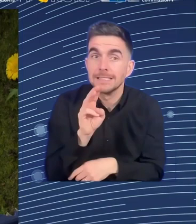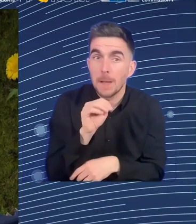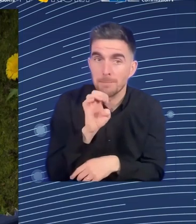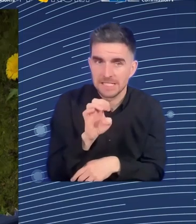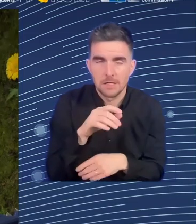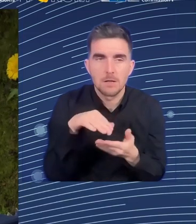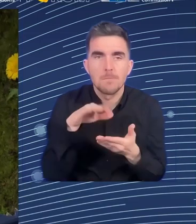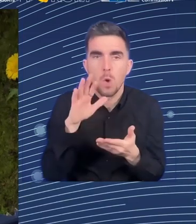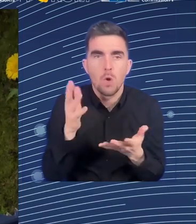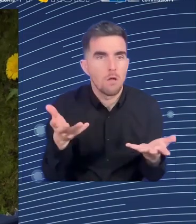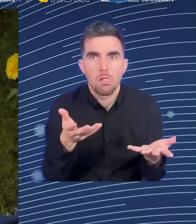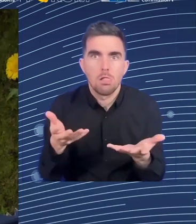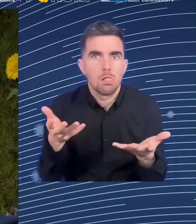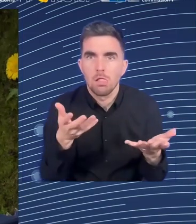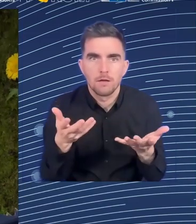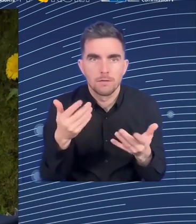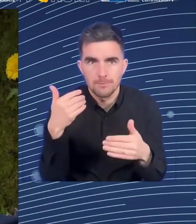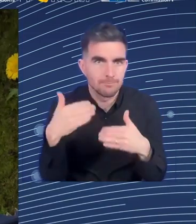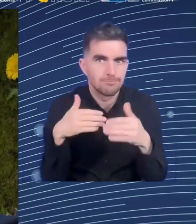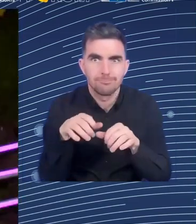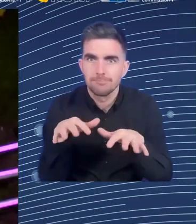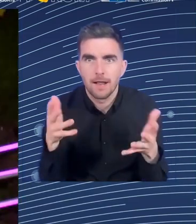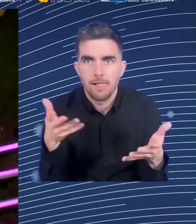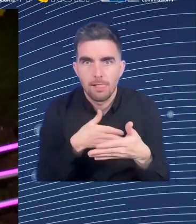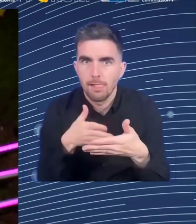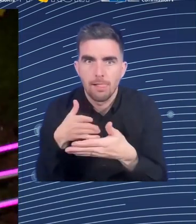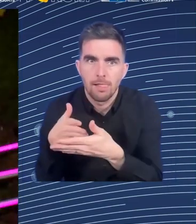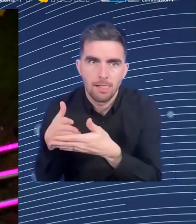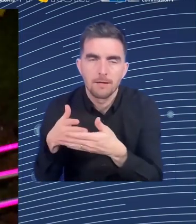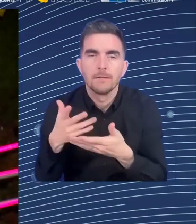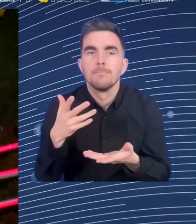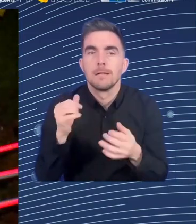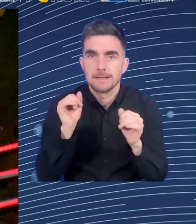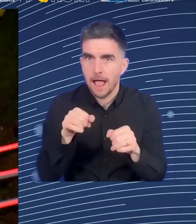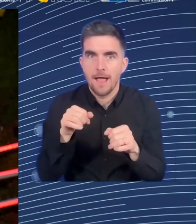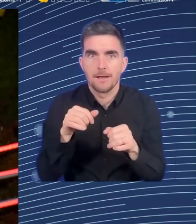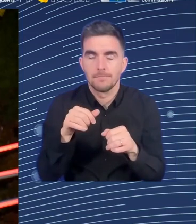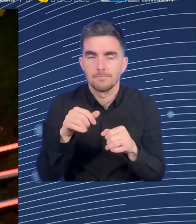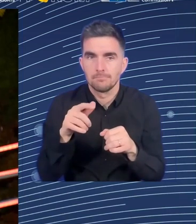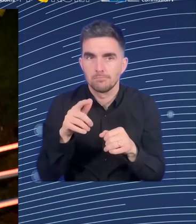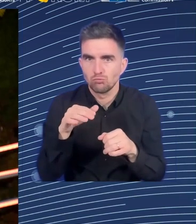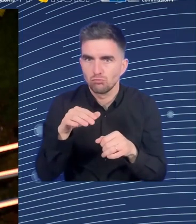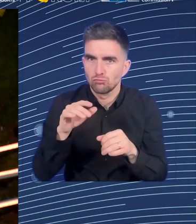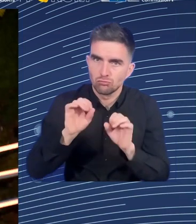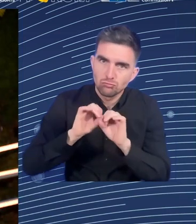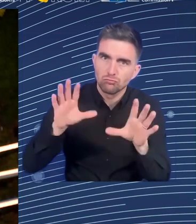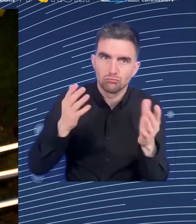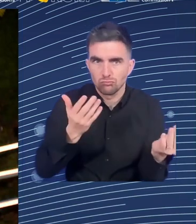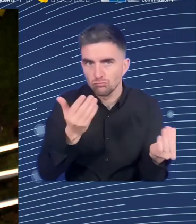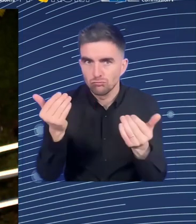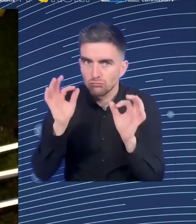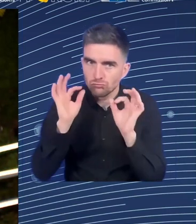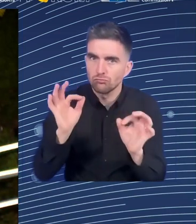there could be vacancies and unemployment at the same time. In the same way, they're more dependent on institutions, for example, to cover